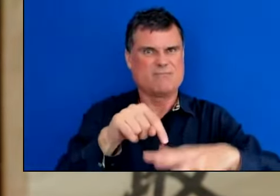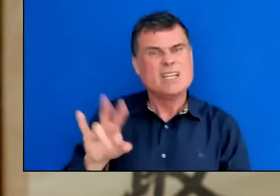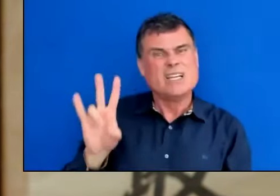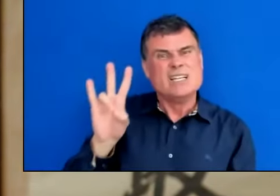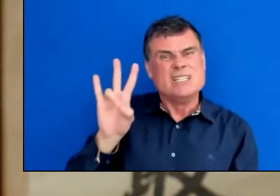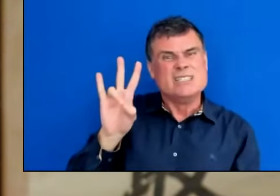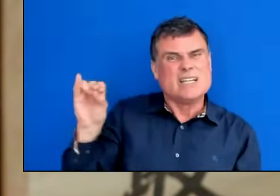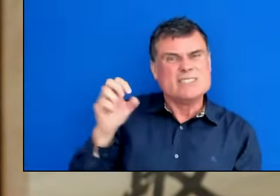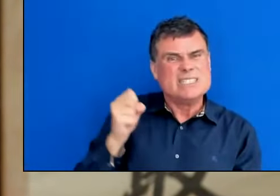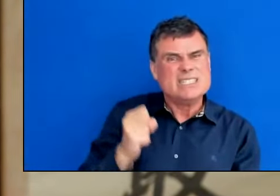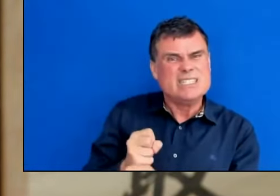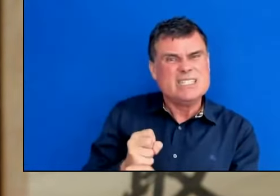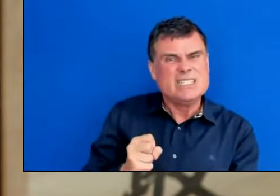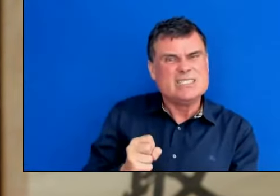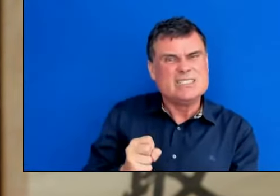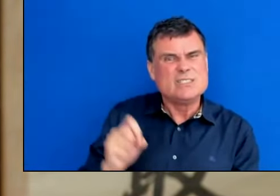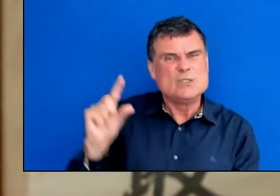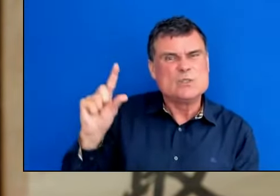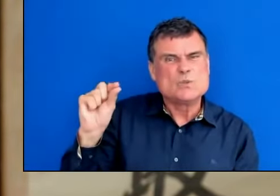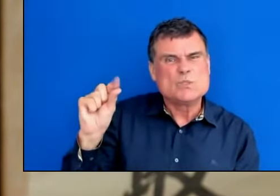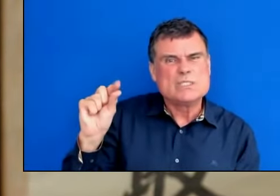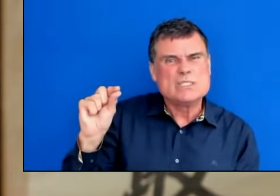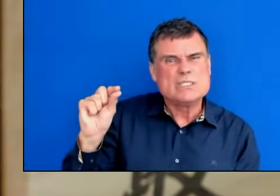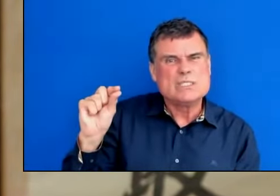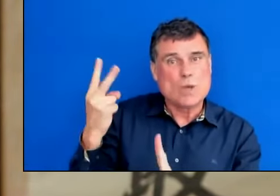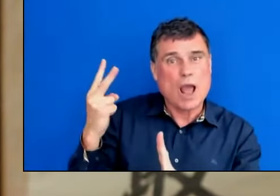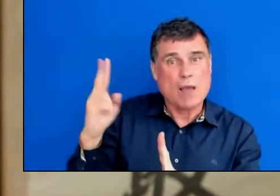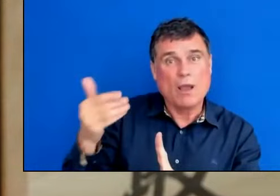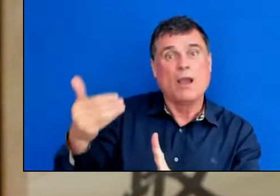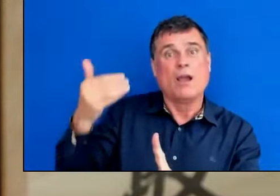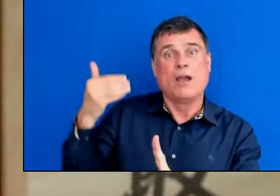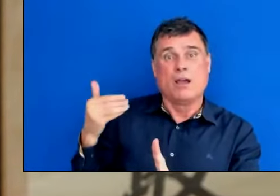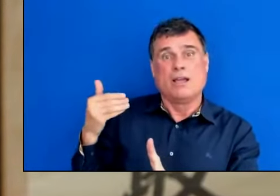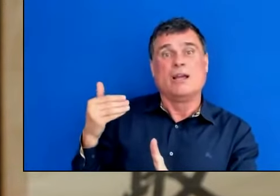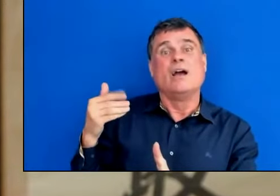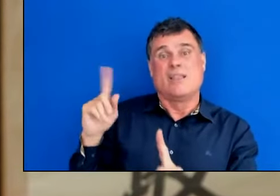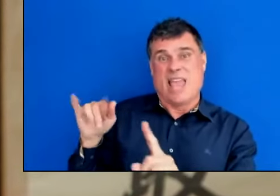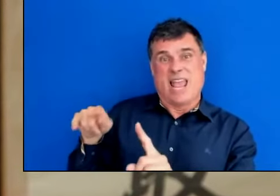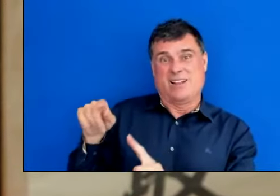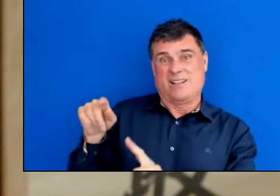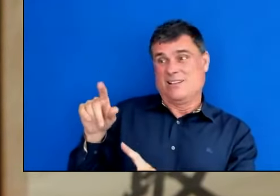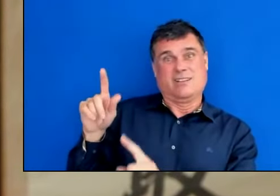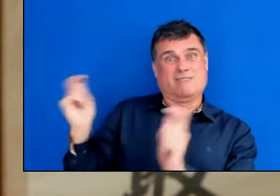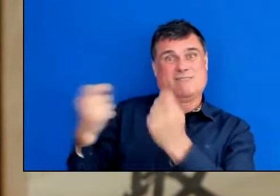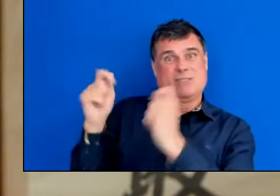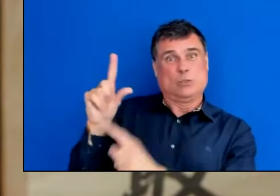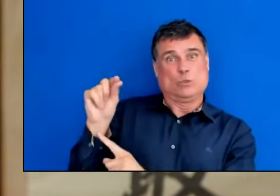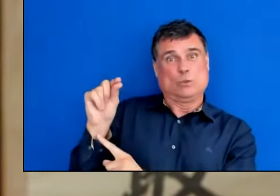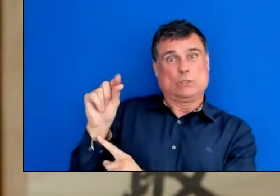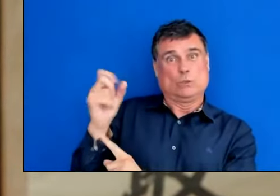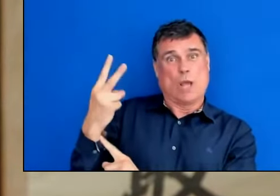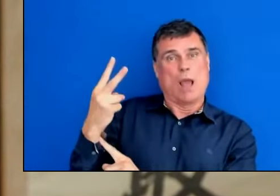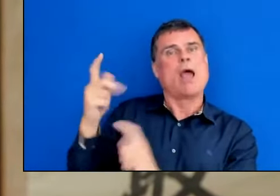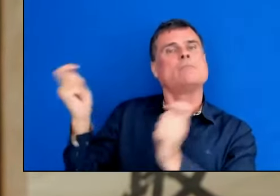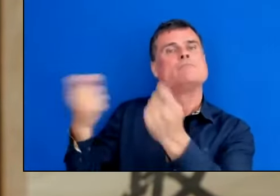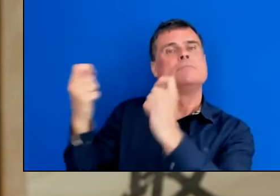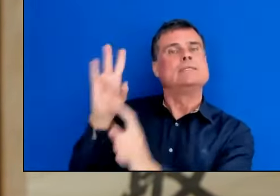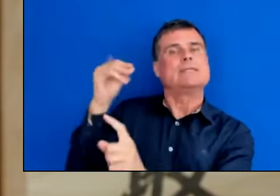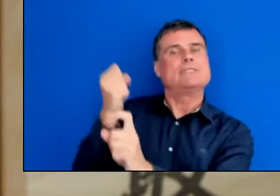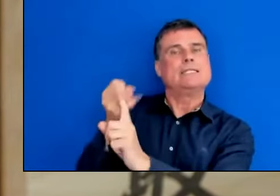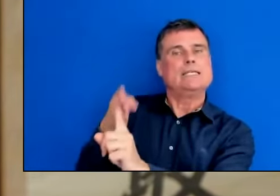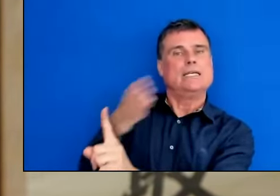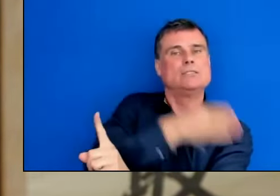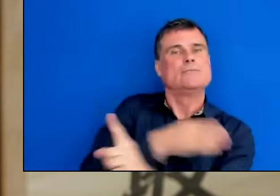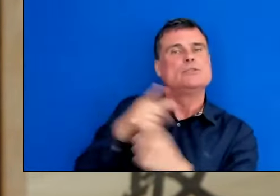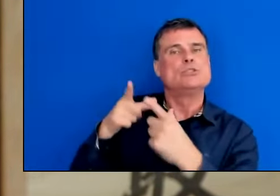years, 2012, that was the anniversary of the internment of the Japanese Canadians. And I got this email from